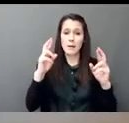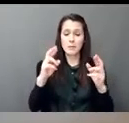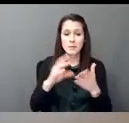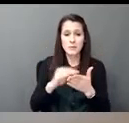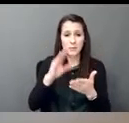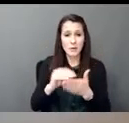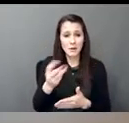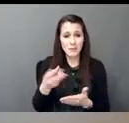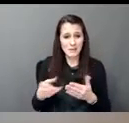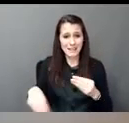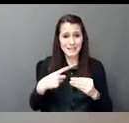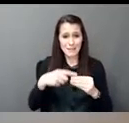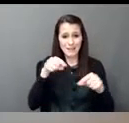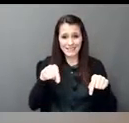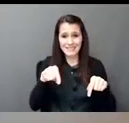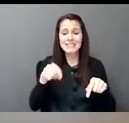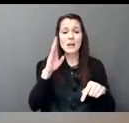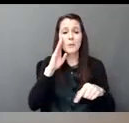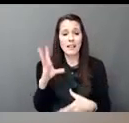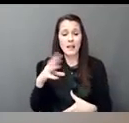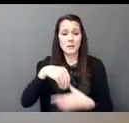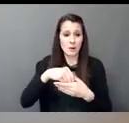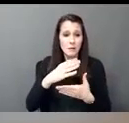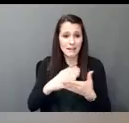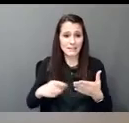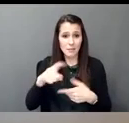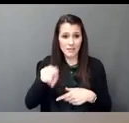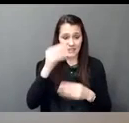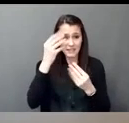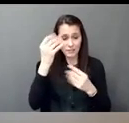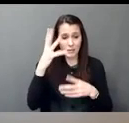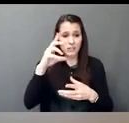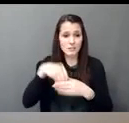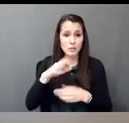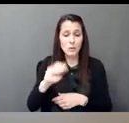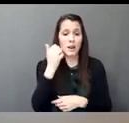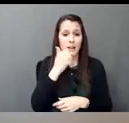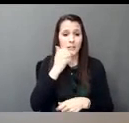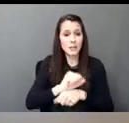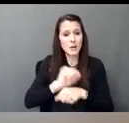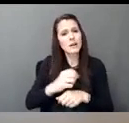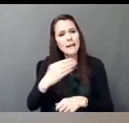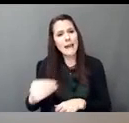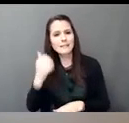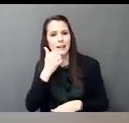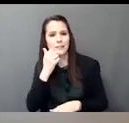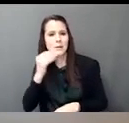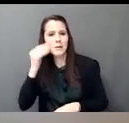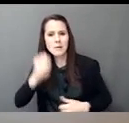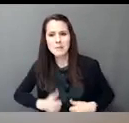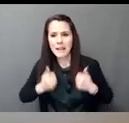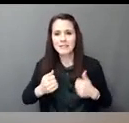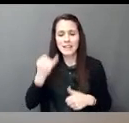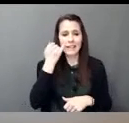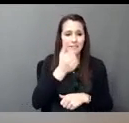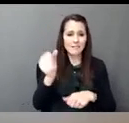this presentation and that you will incorporate into your daily work life and into your out of work life too. If you're a State of Michigan employee and you have